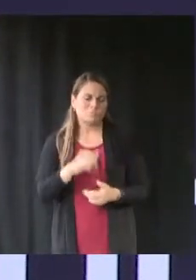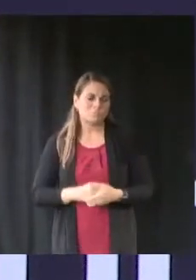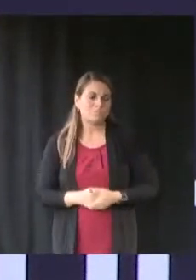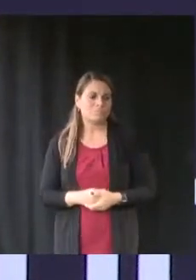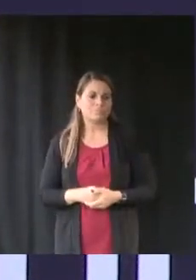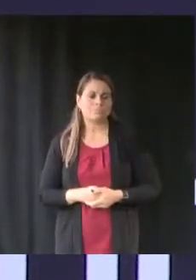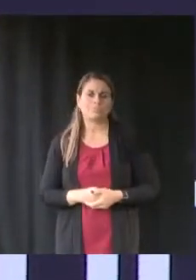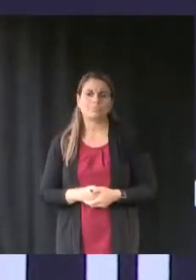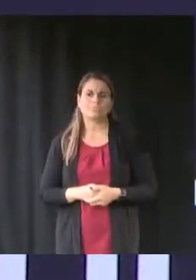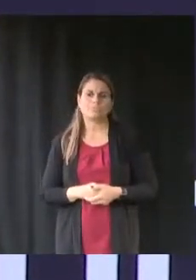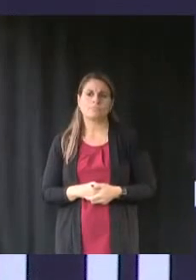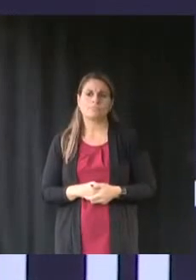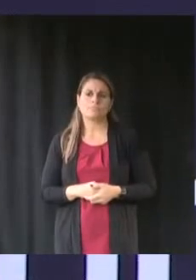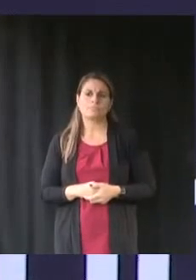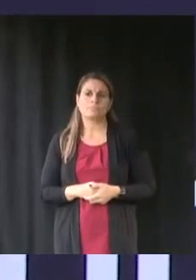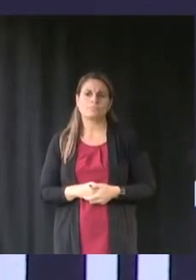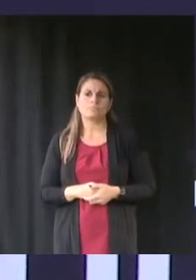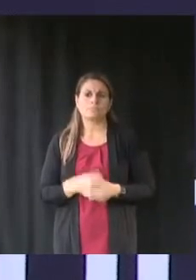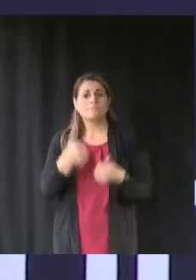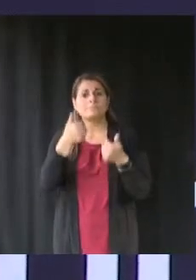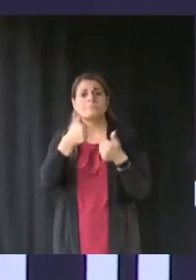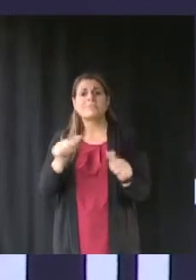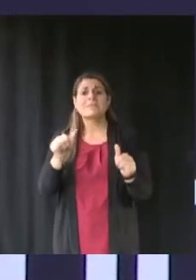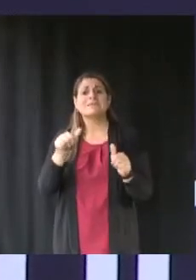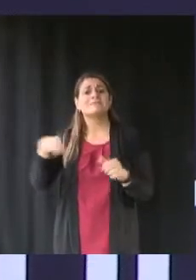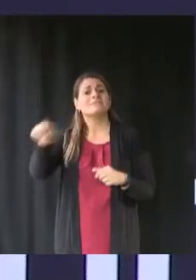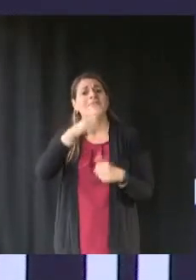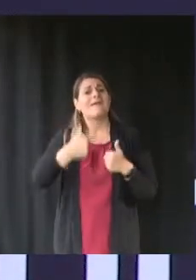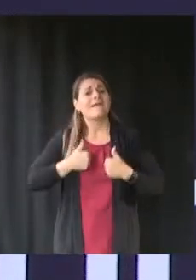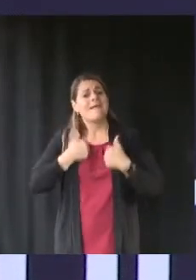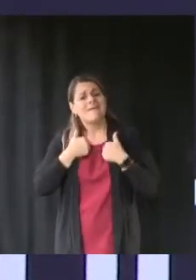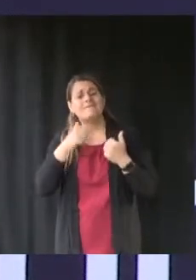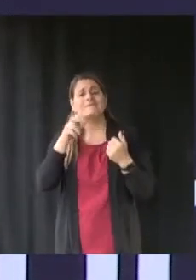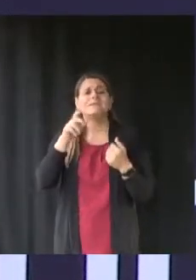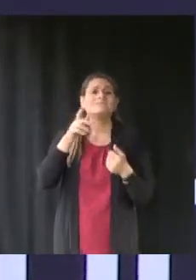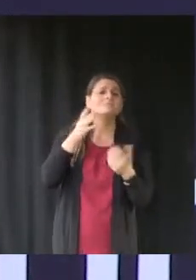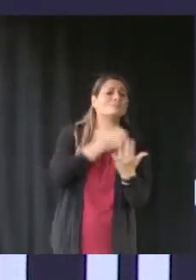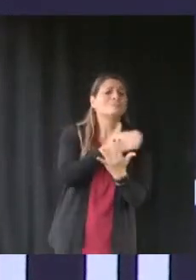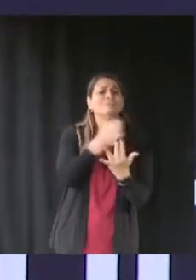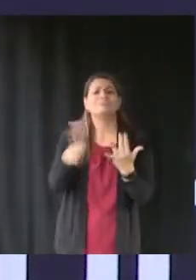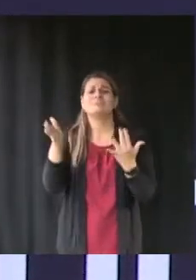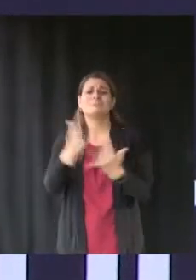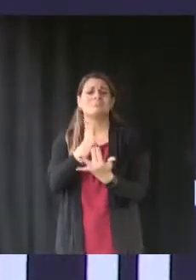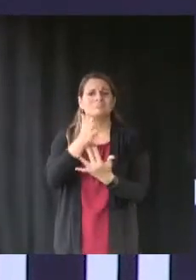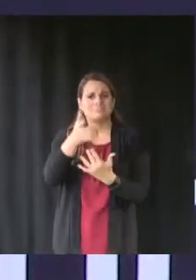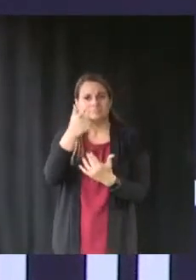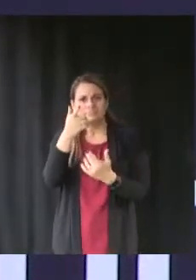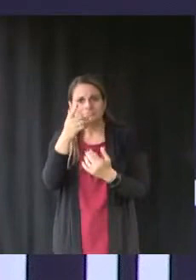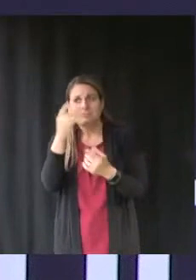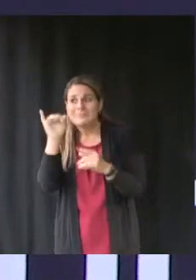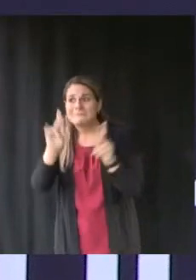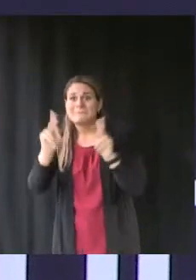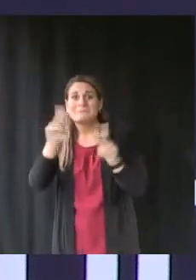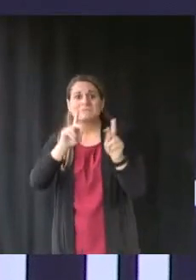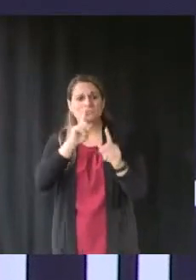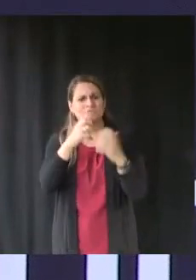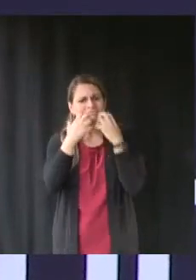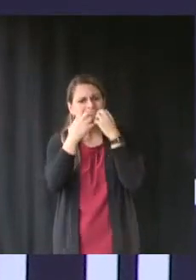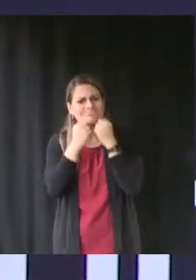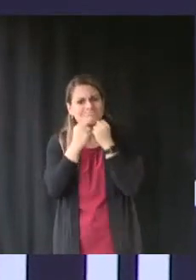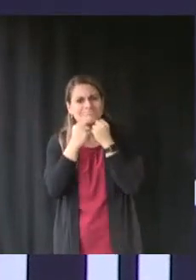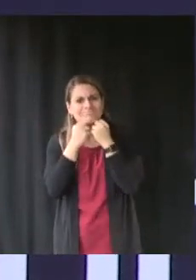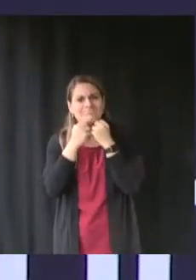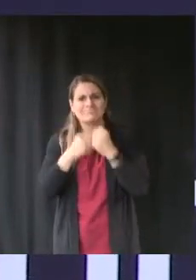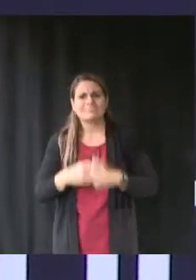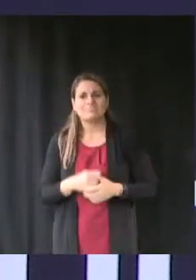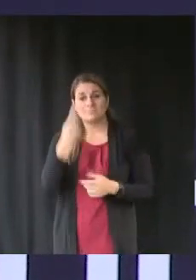On any journey in life, you meet wonderful people, and there are an awful lot of them gathered here as I look around who are gathered here today. But one of the people that I knew about,